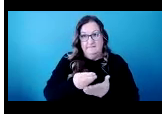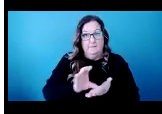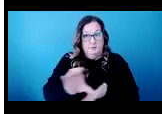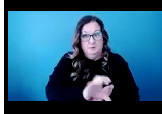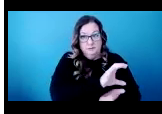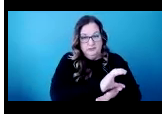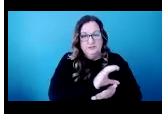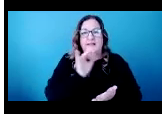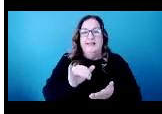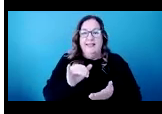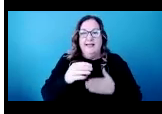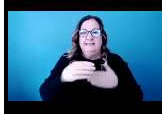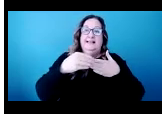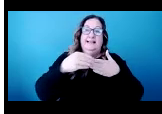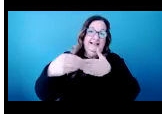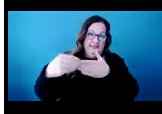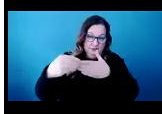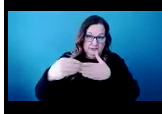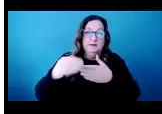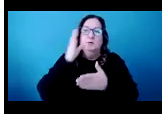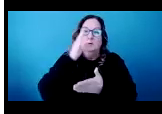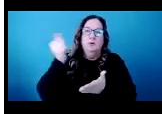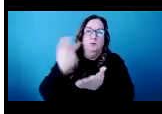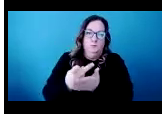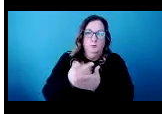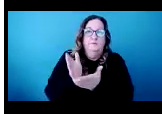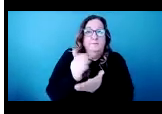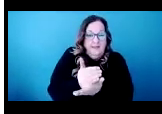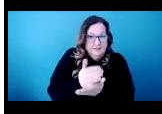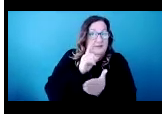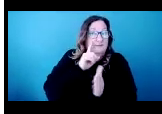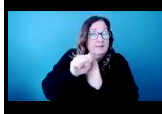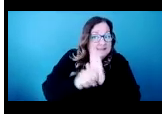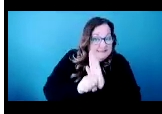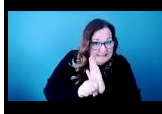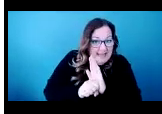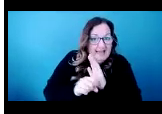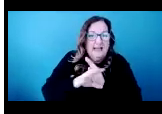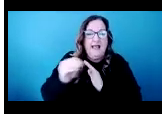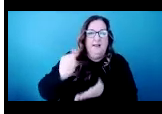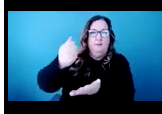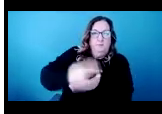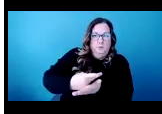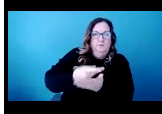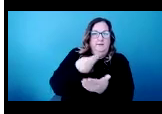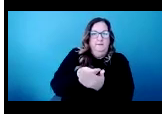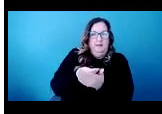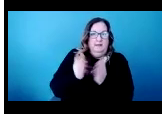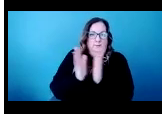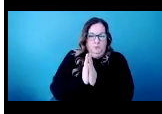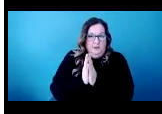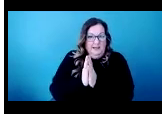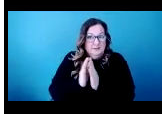and approve those funding requests from all subcommittees. So it's kind of a big job, but these are important people to know if